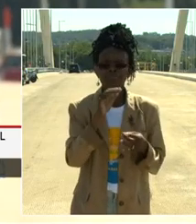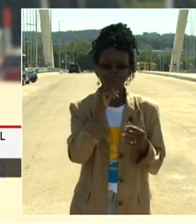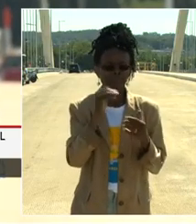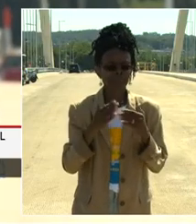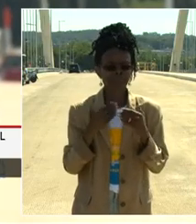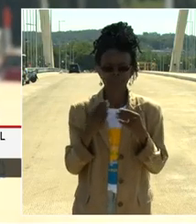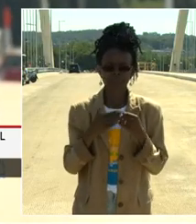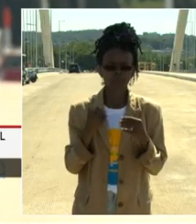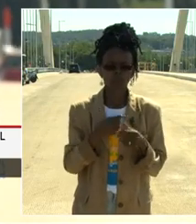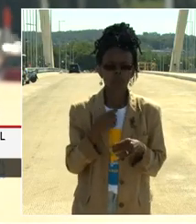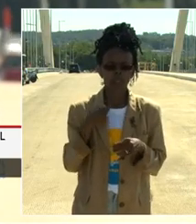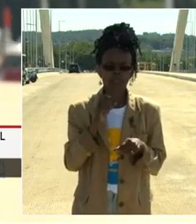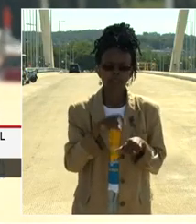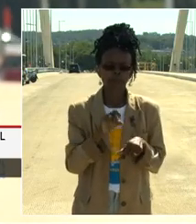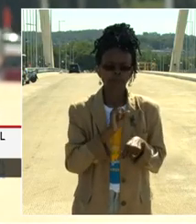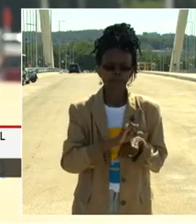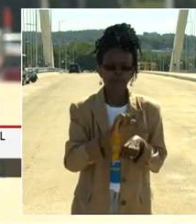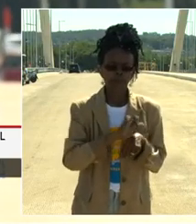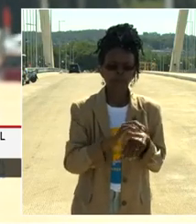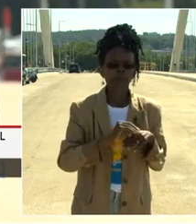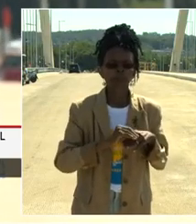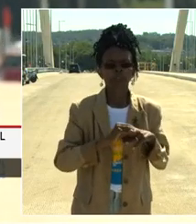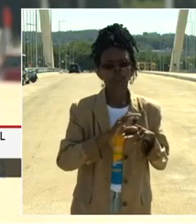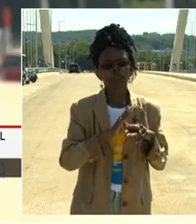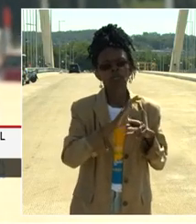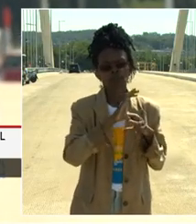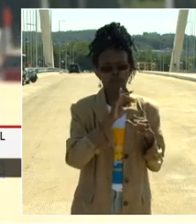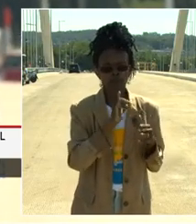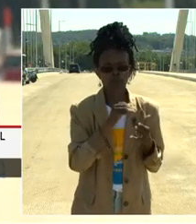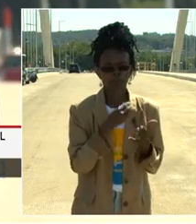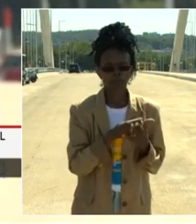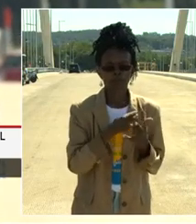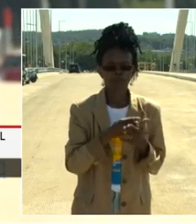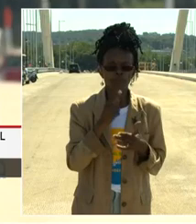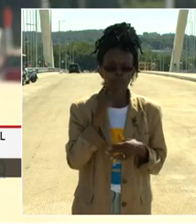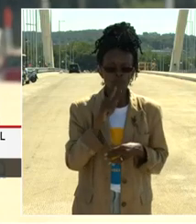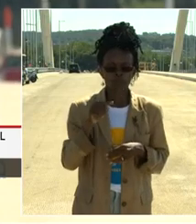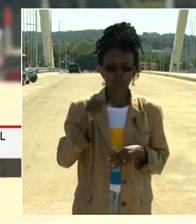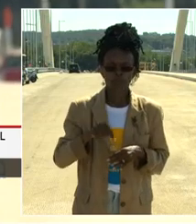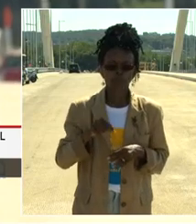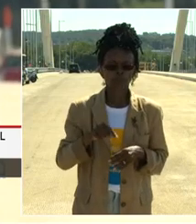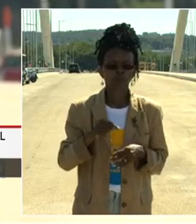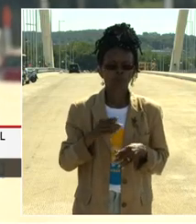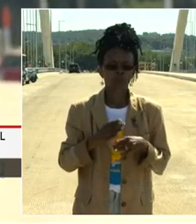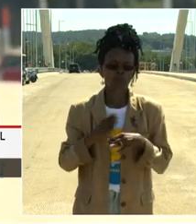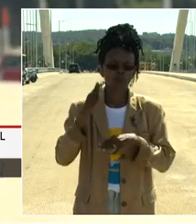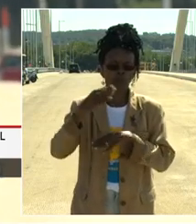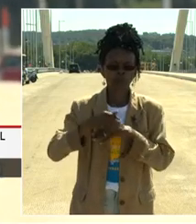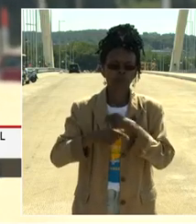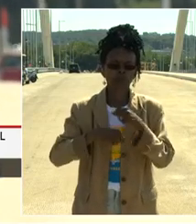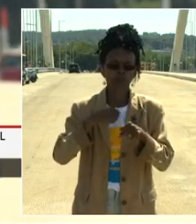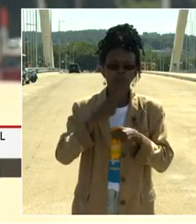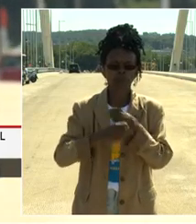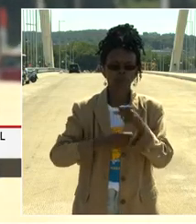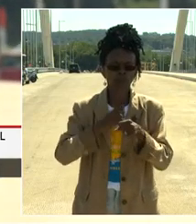accumulate the funding for this bridge over a period of 10